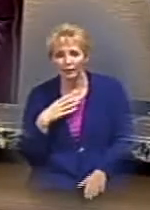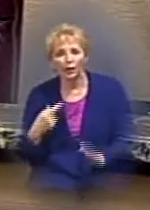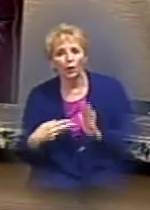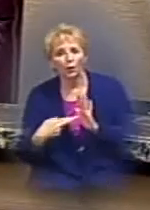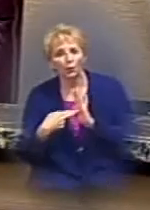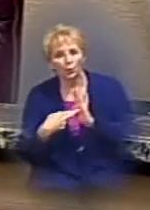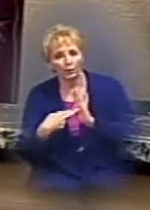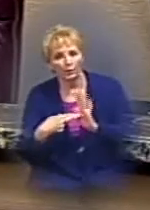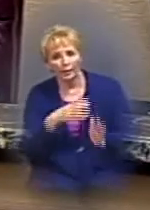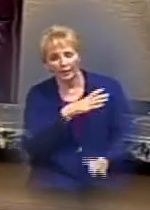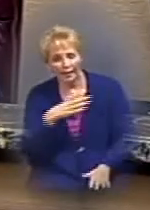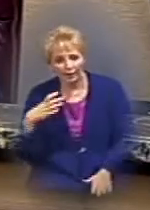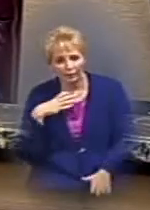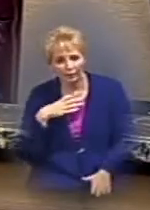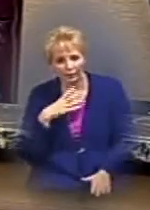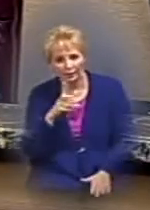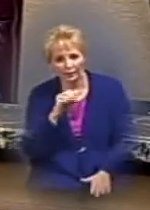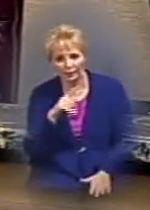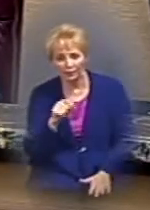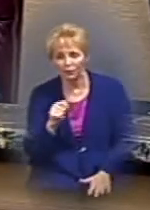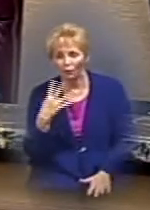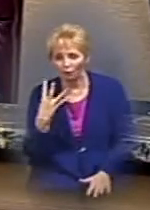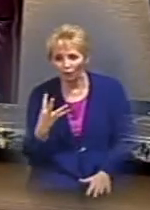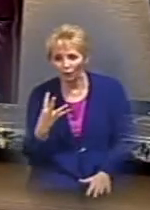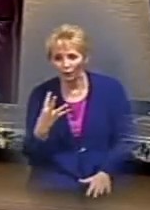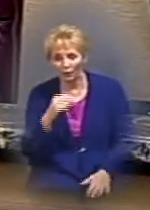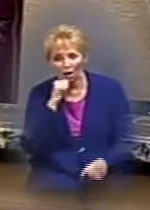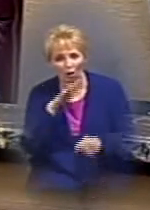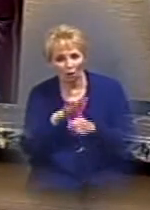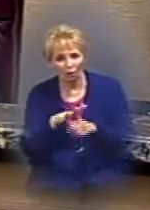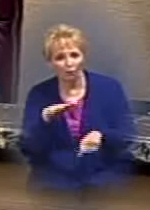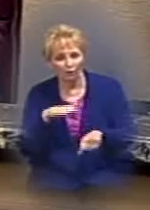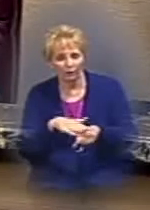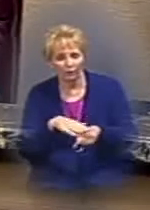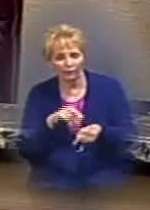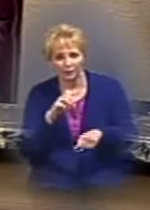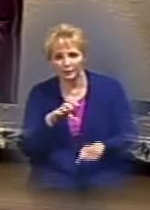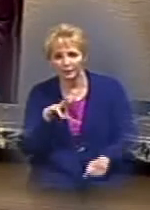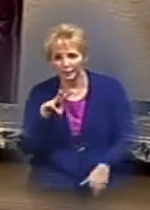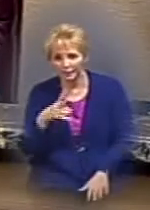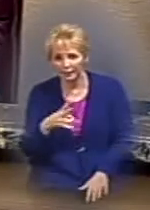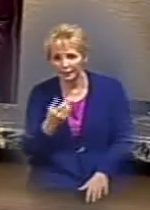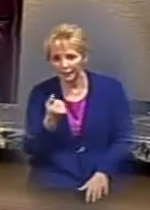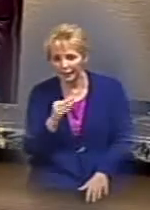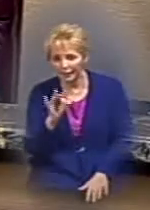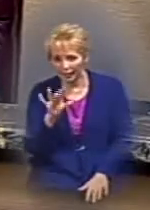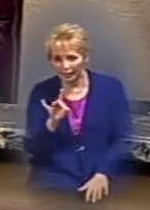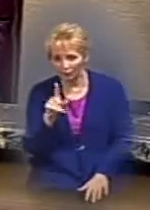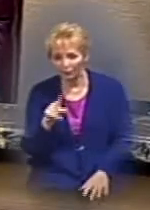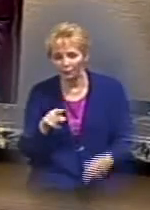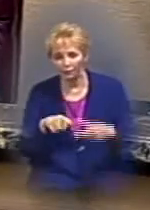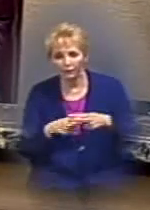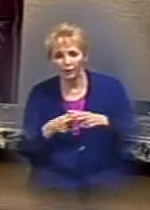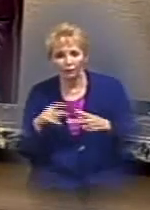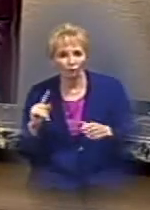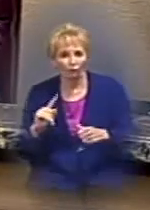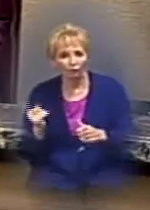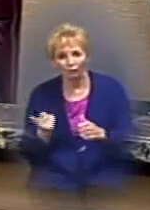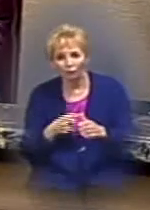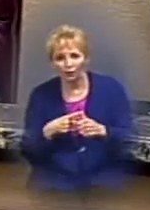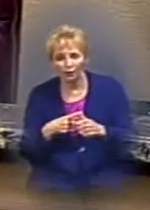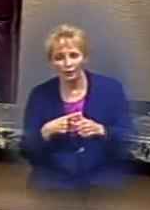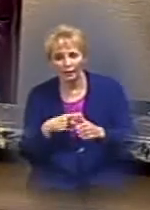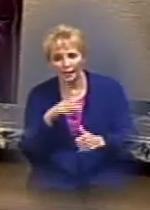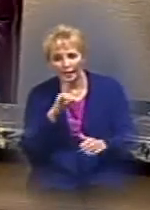represent Council District 4 and was administered his oath of office on December 7, 1981, beginning the first of